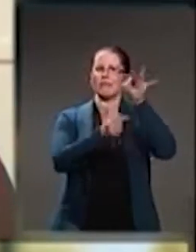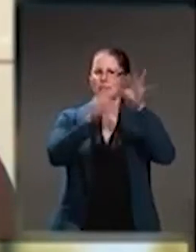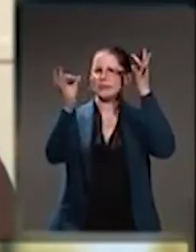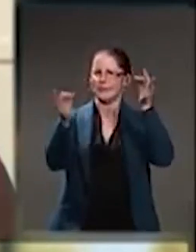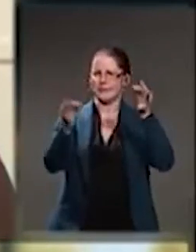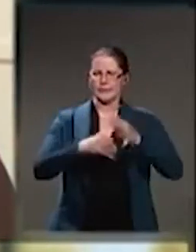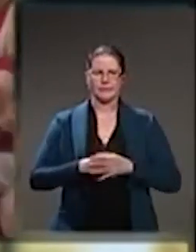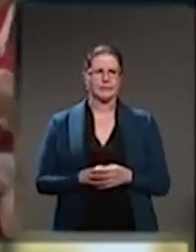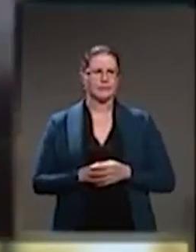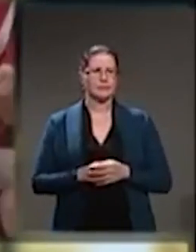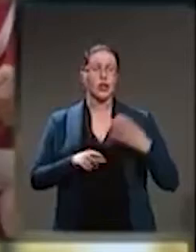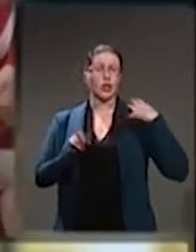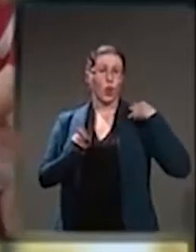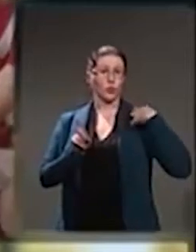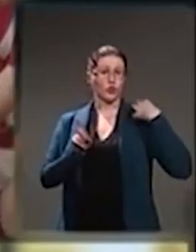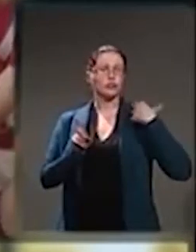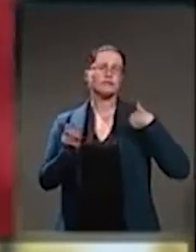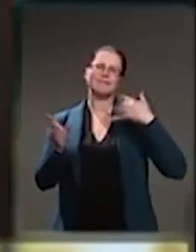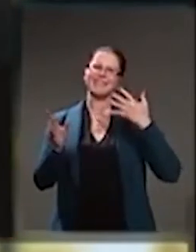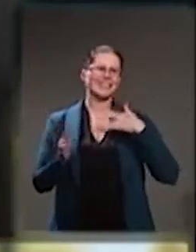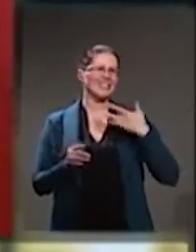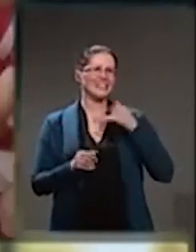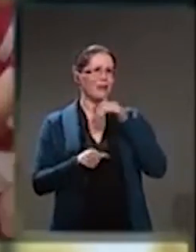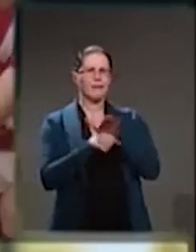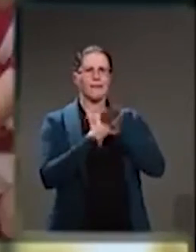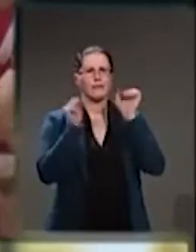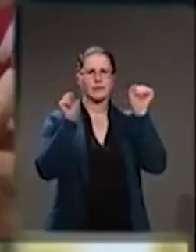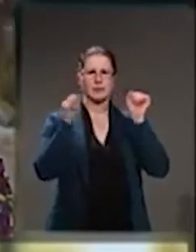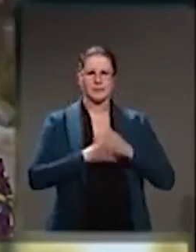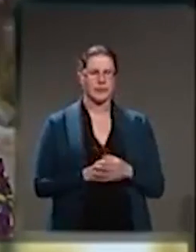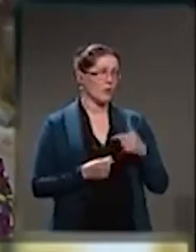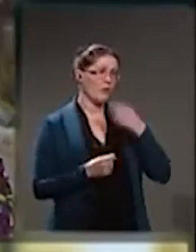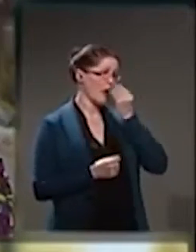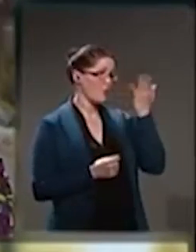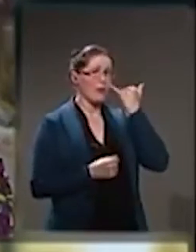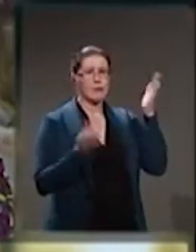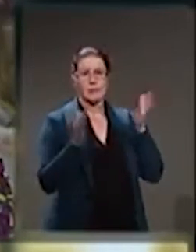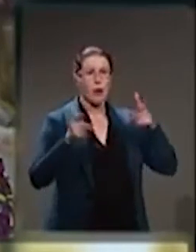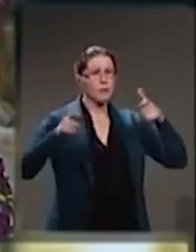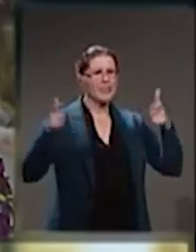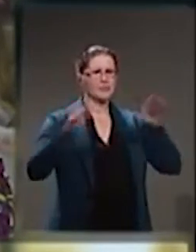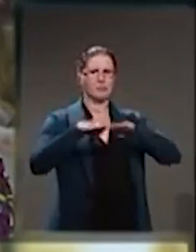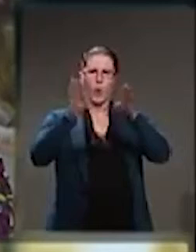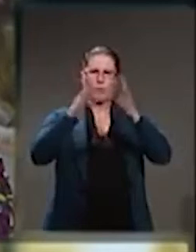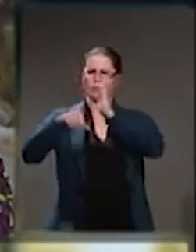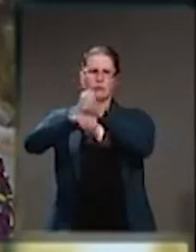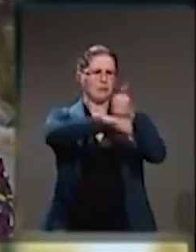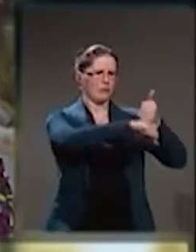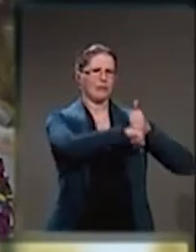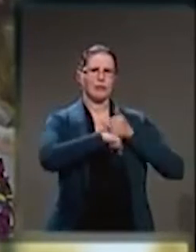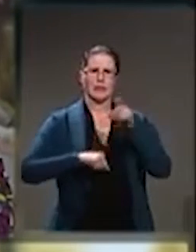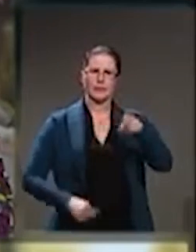on the peninsula. So make them bigger, make them smaller, just make more of them and get them open. When I was a kid growing up in Halifax, there's probably 20